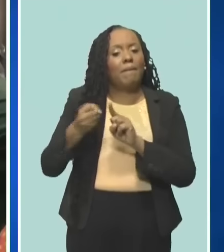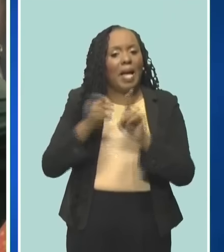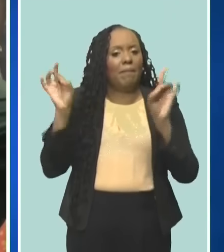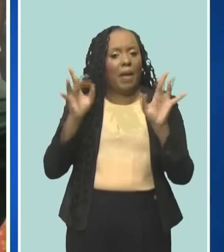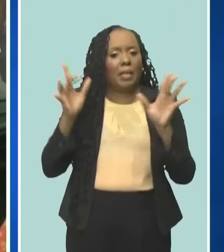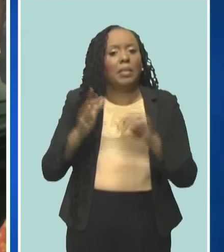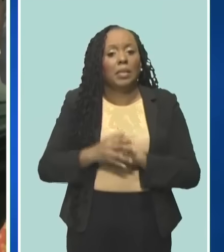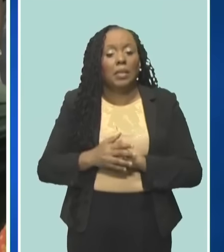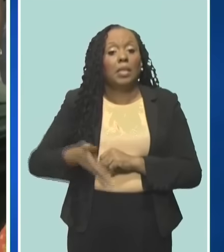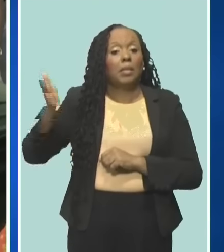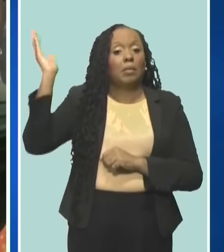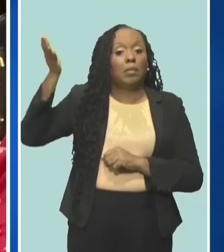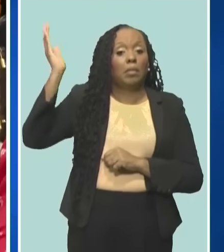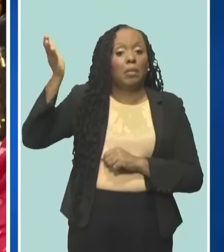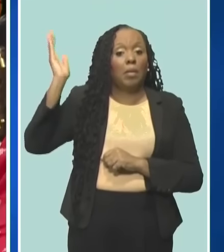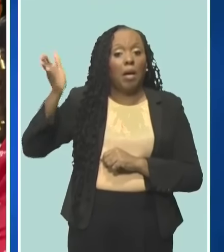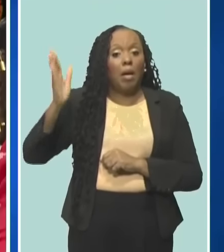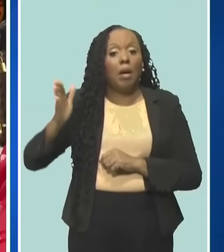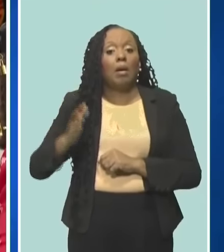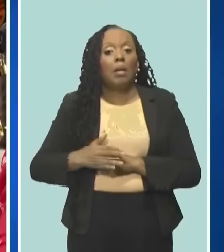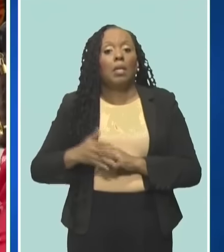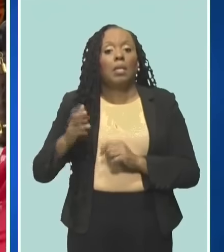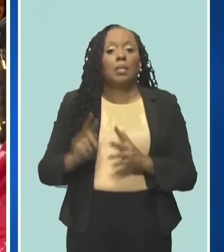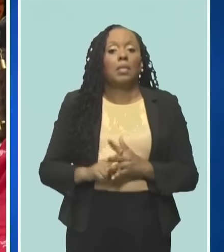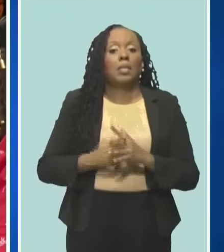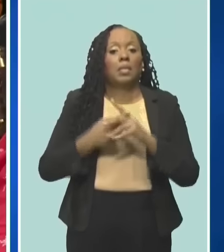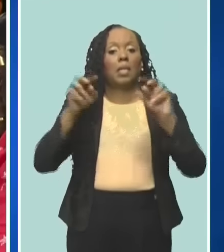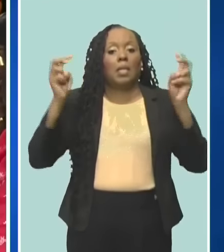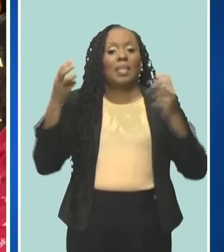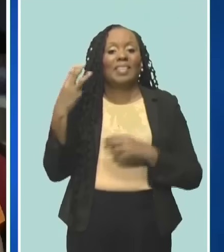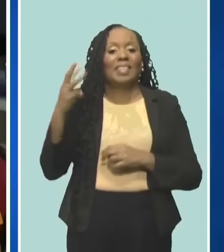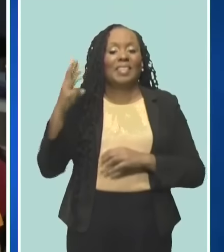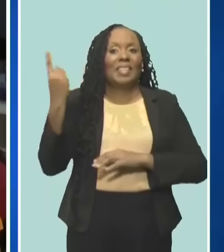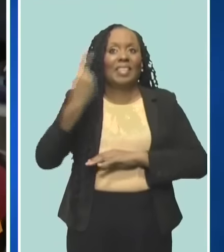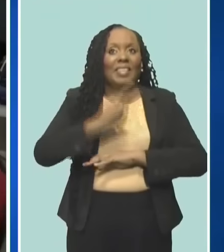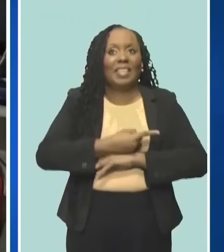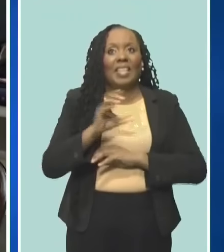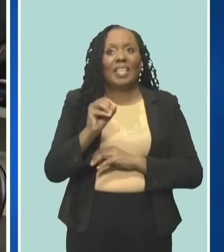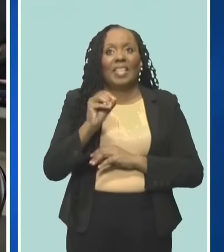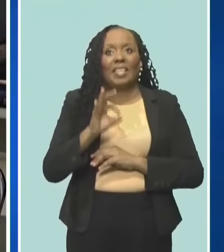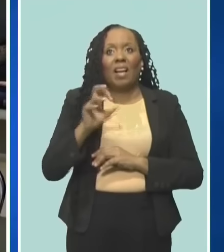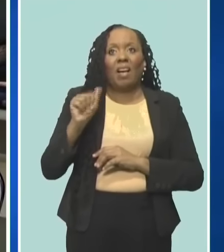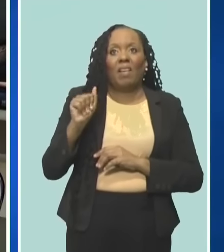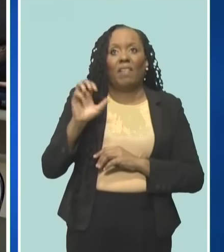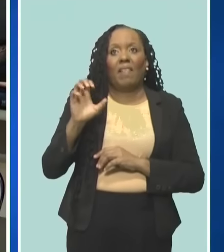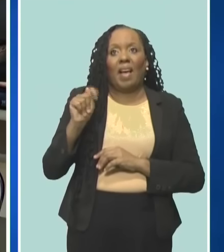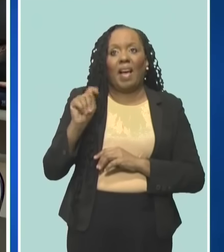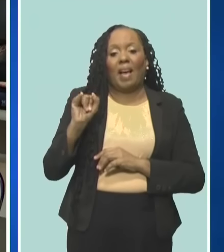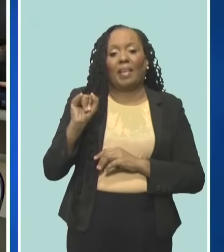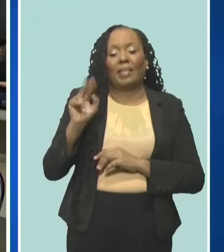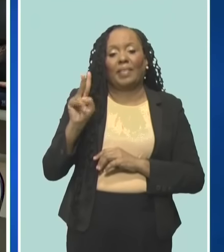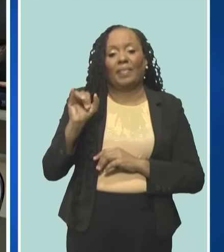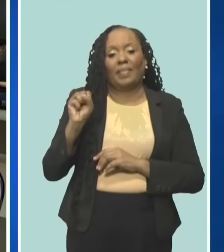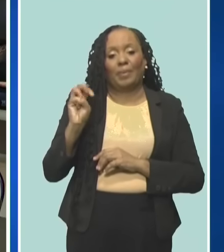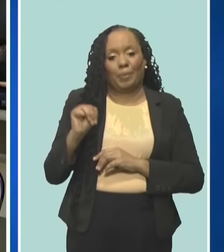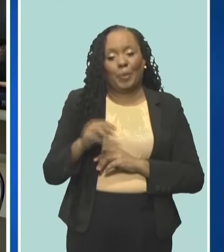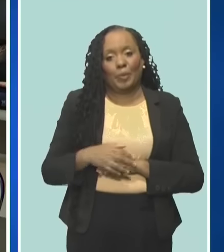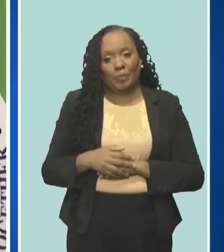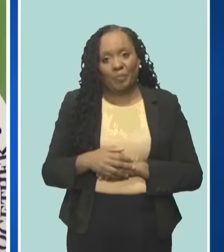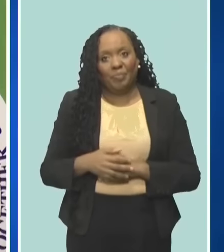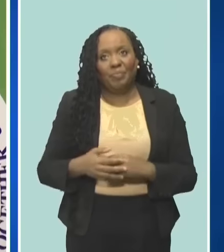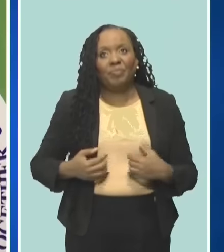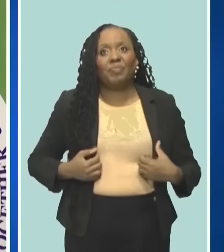Mr. Wilshire was addressing the Bureau of Gender Affairs press conference to mark the start of the 16 days of activism.